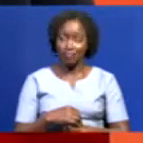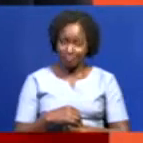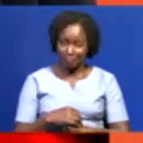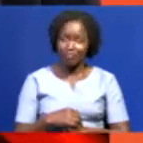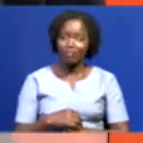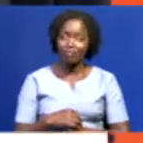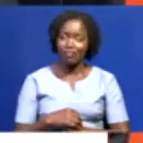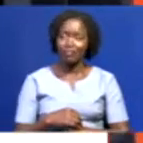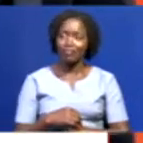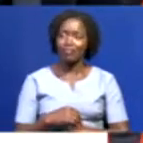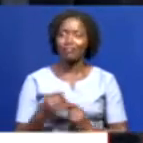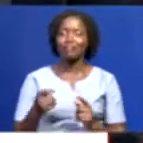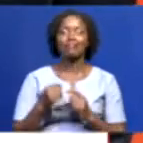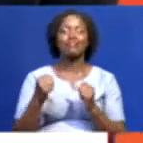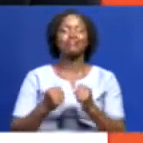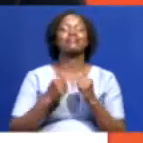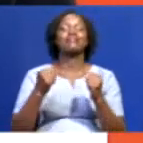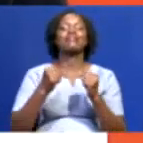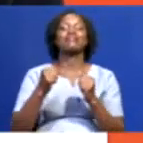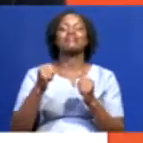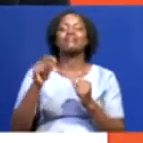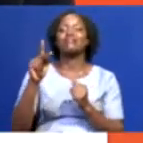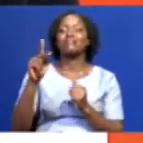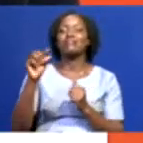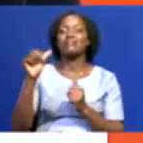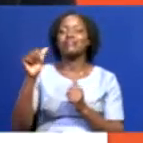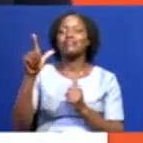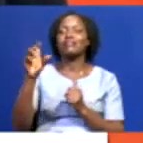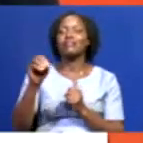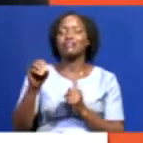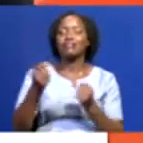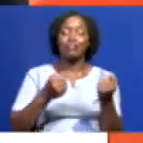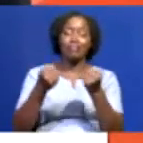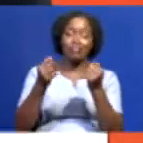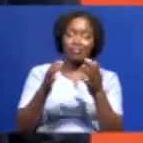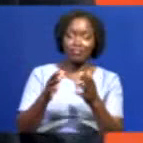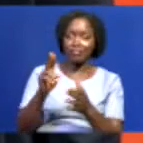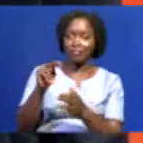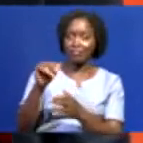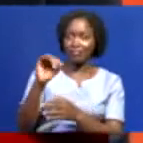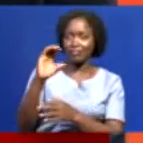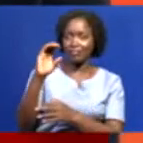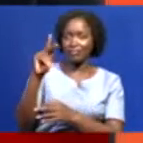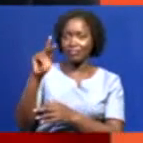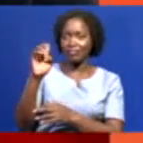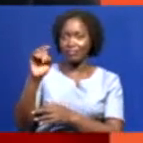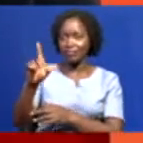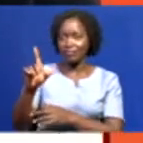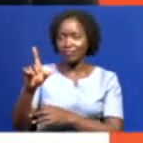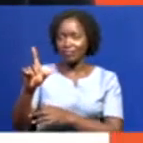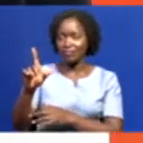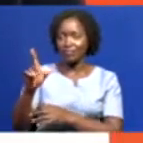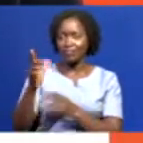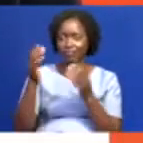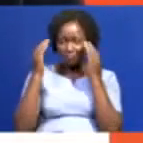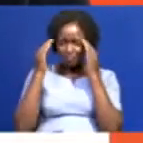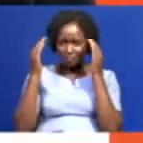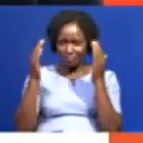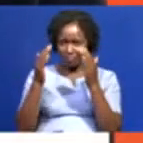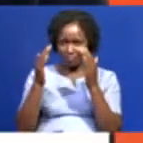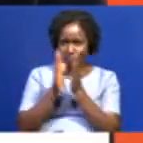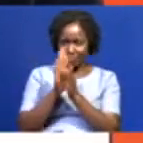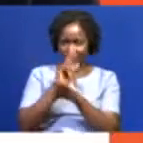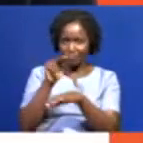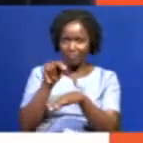From that story of the mighty Kogalo on to rally, where rally driver Nikhil Sachania has his eyes set on the upcoming